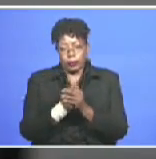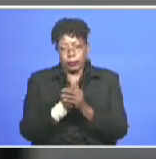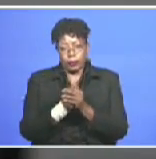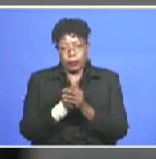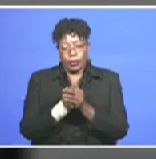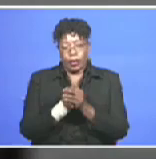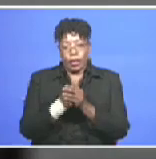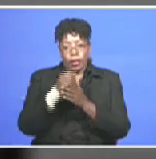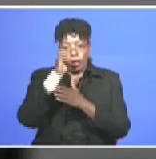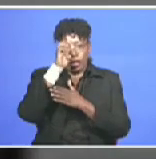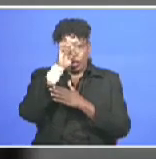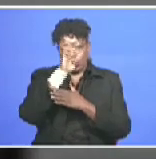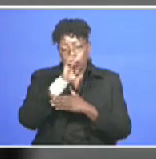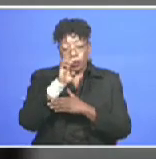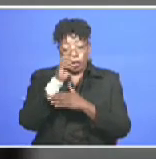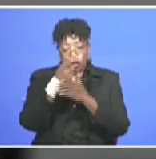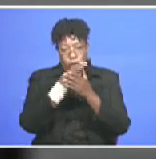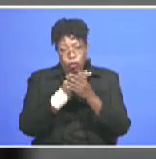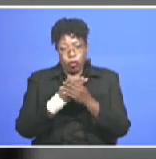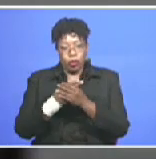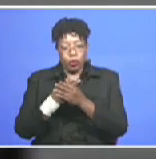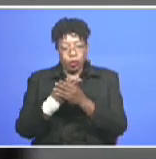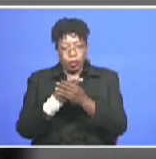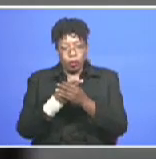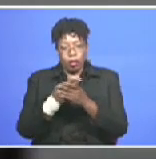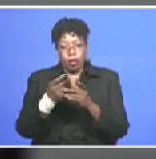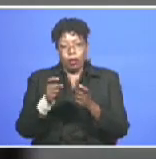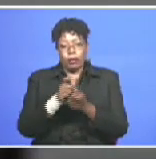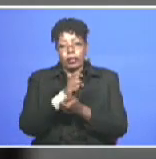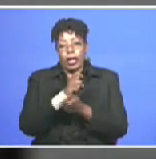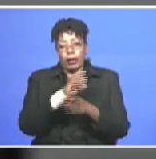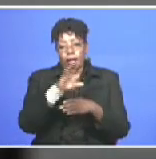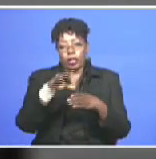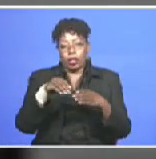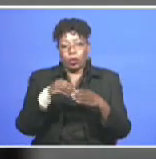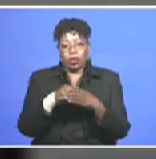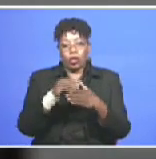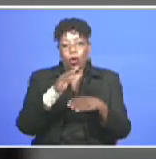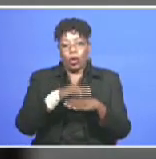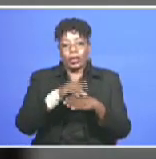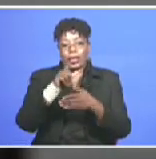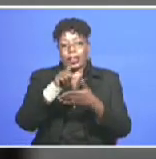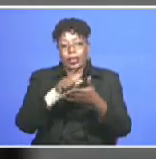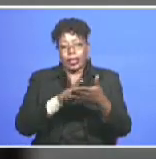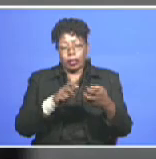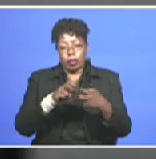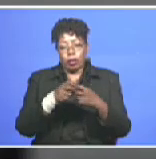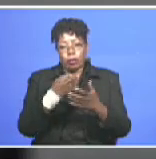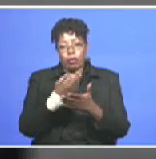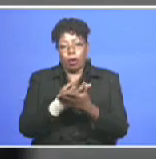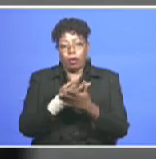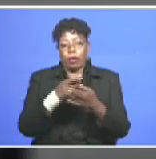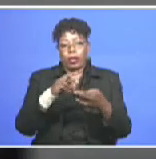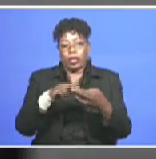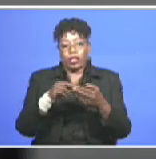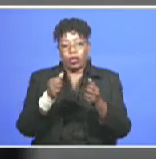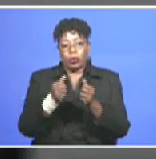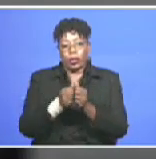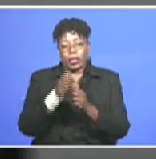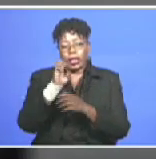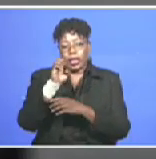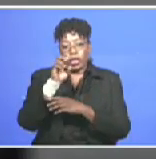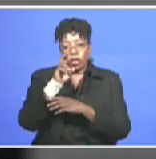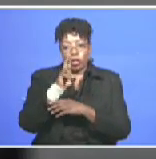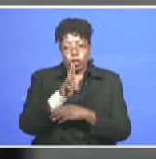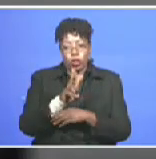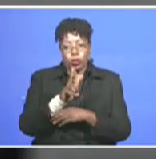According to the European Union, apart from reputational damage, inclusion on the list complicates financial relations with the EU.